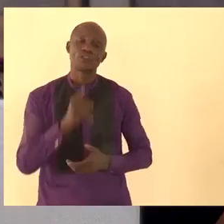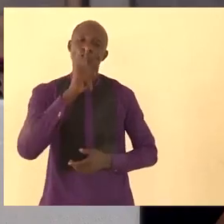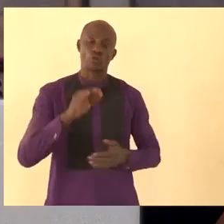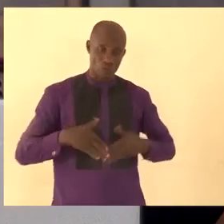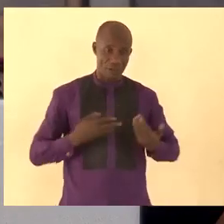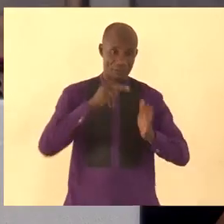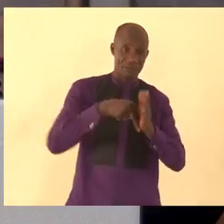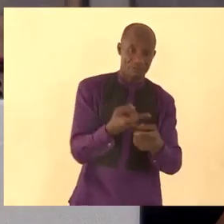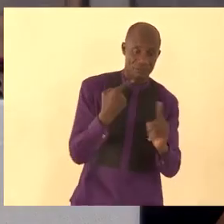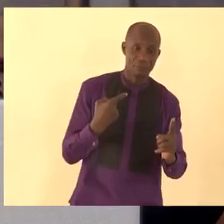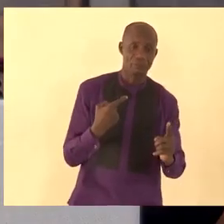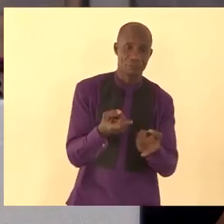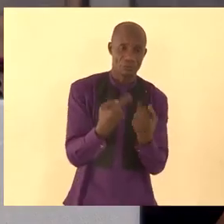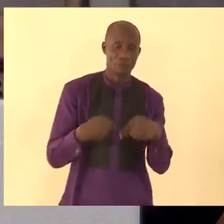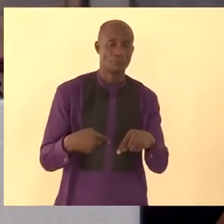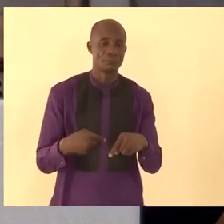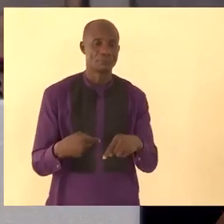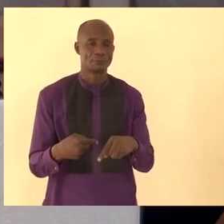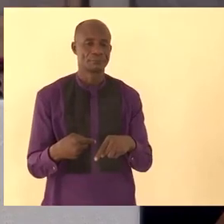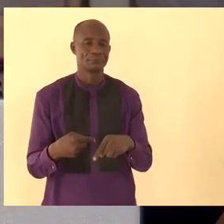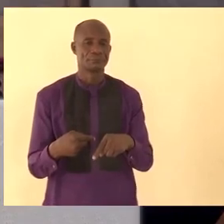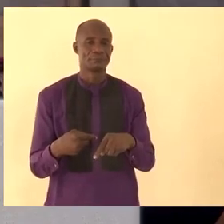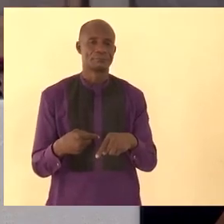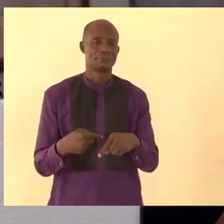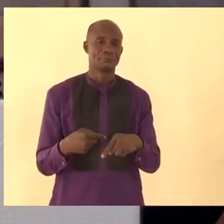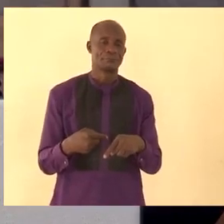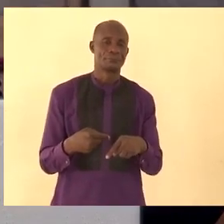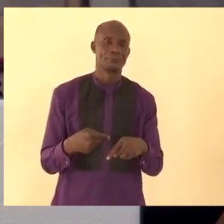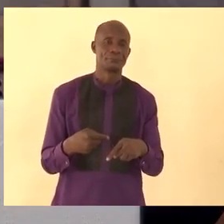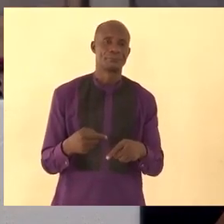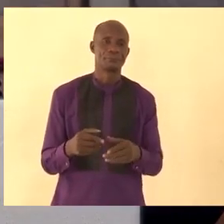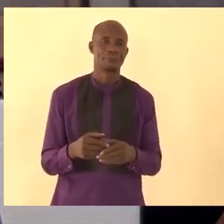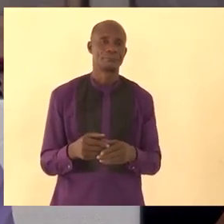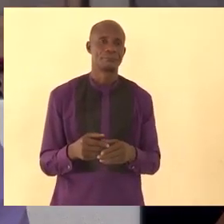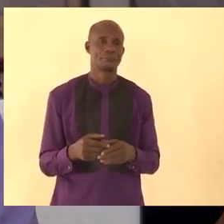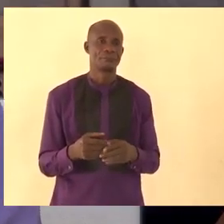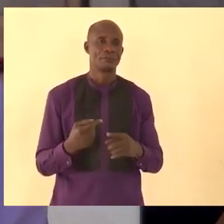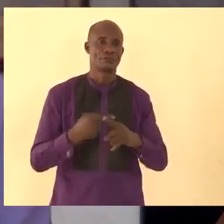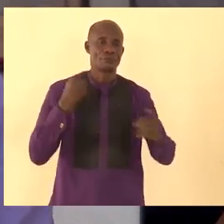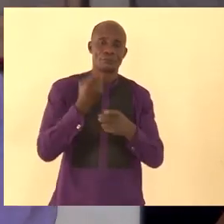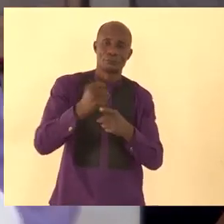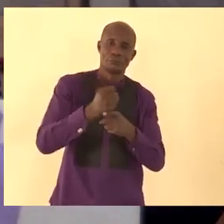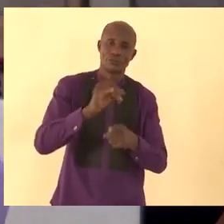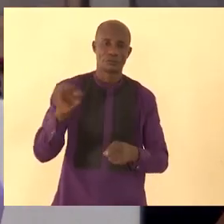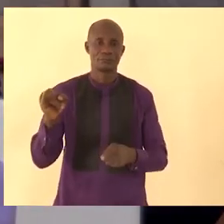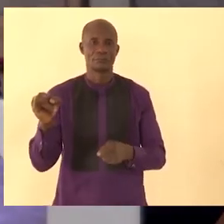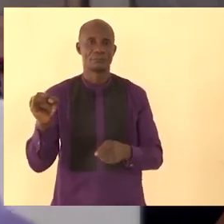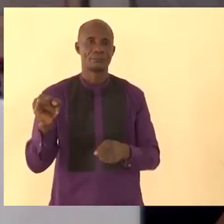True happiness comes, can you answer me when I say true happiness comes from sharing,